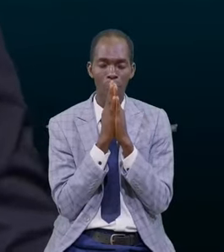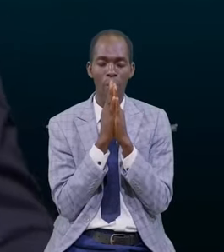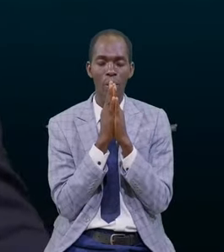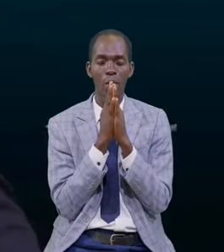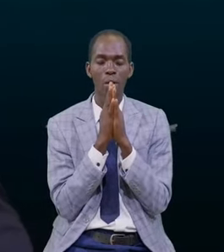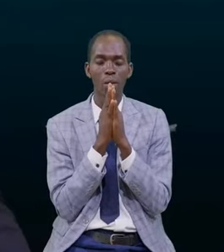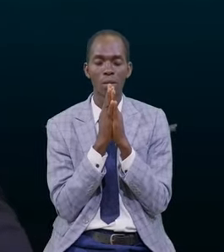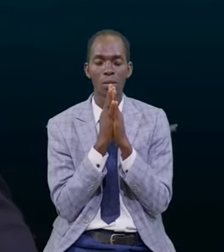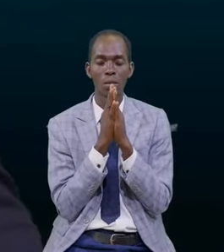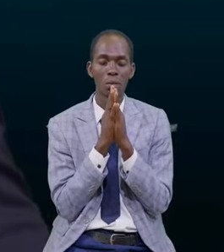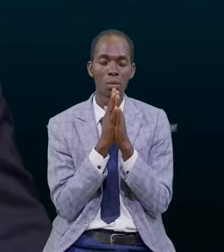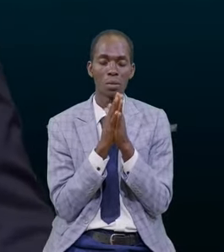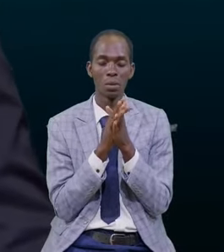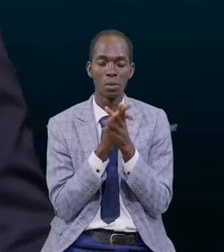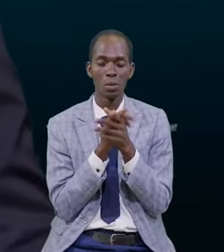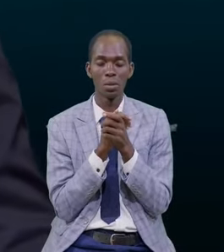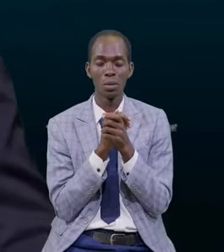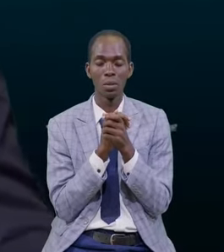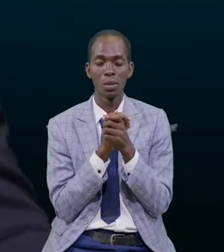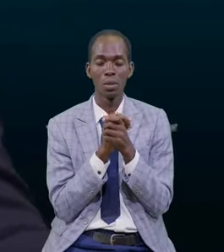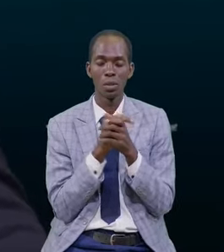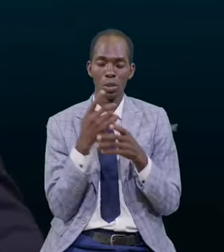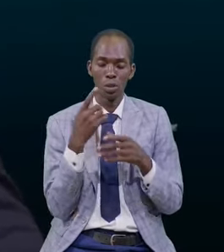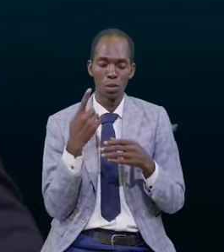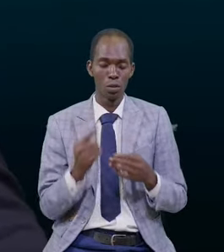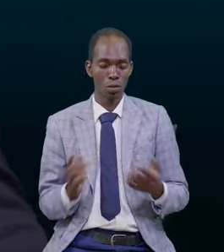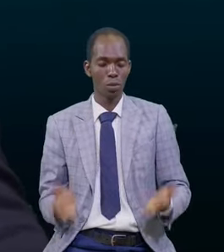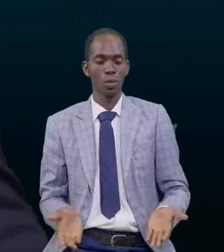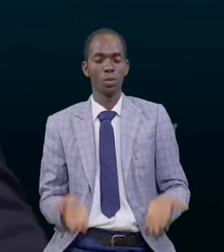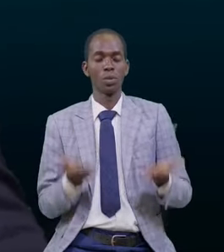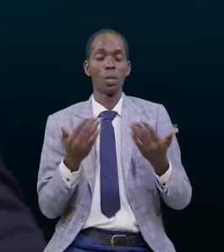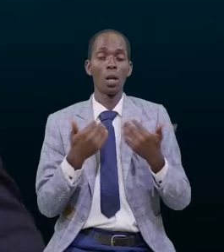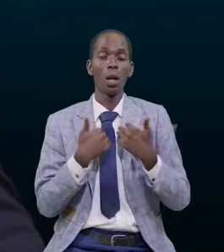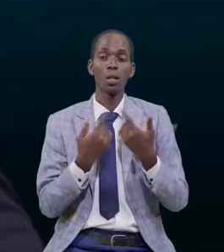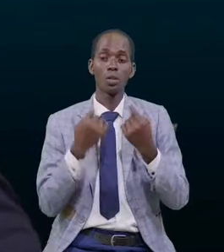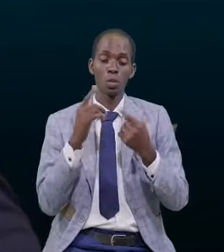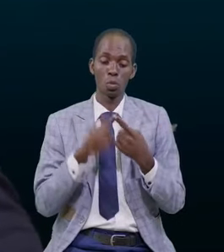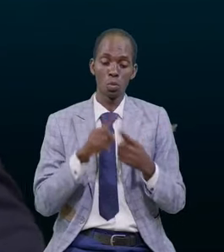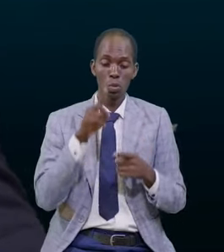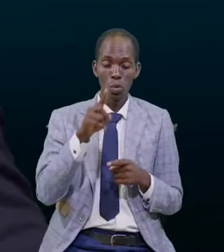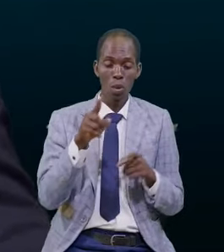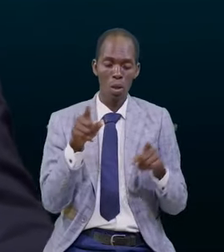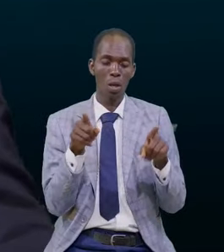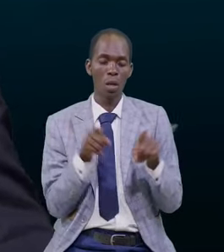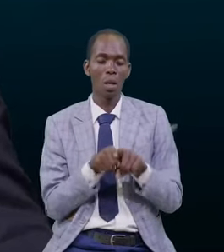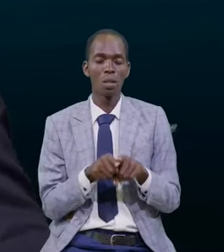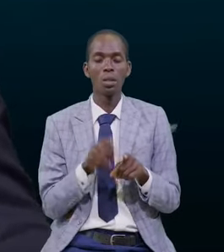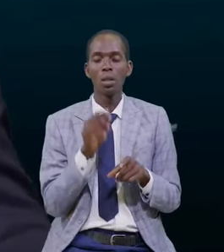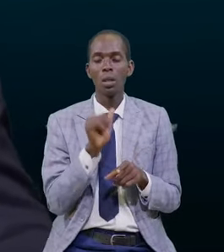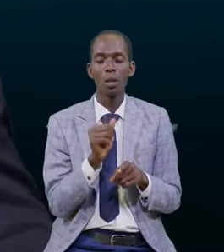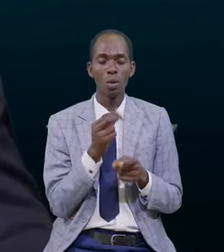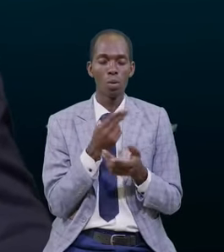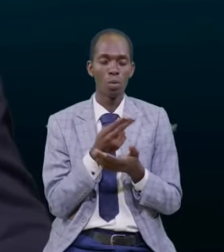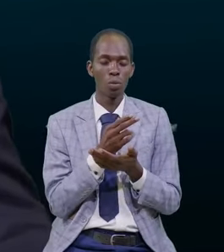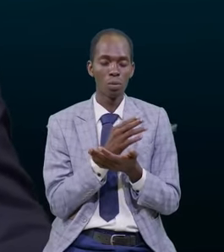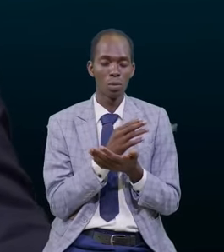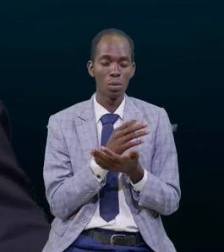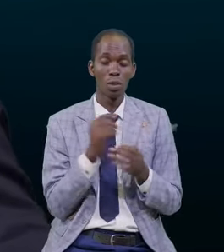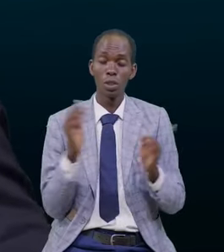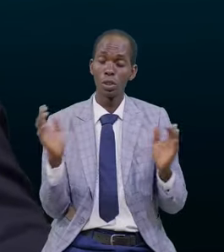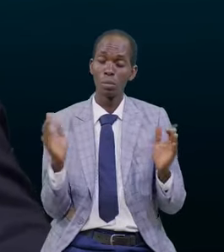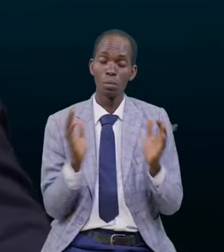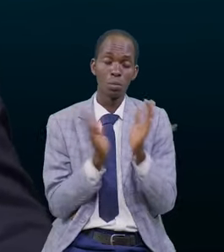Lord the exaltation has come to you as a holy Brethren the exaltation